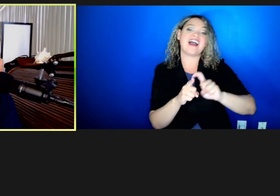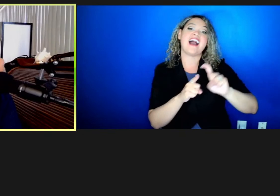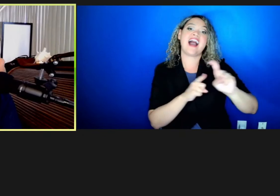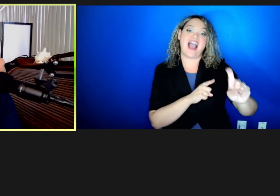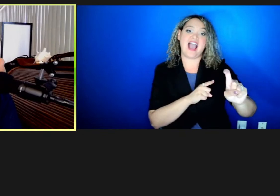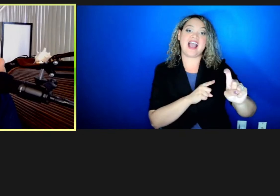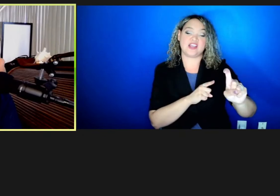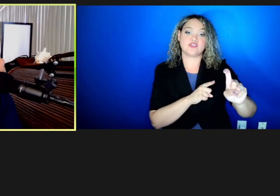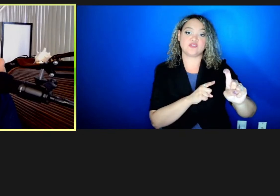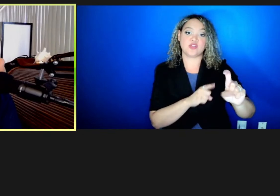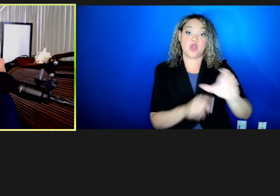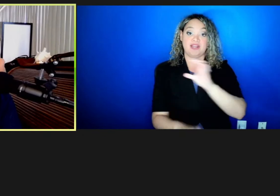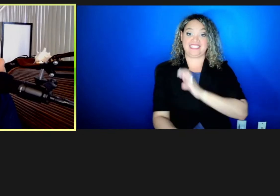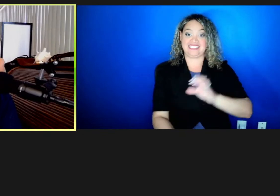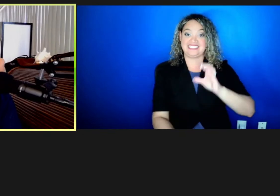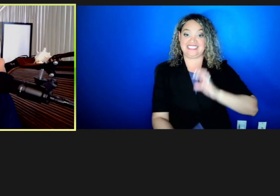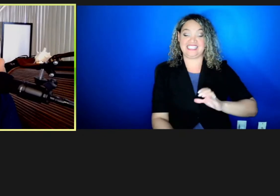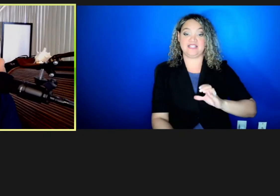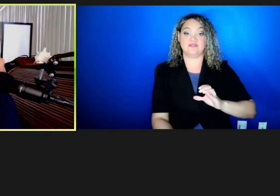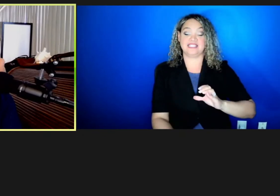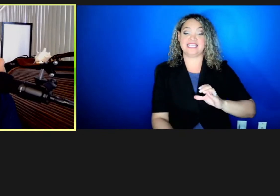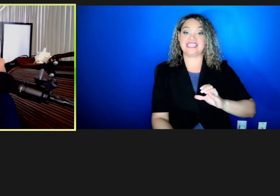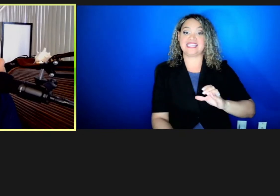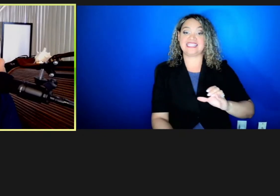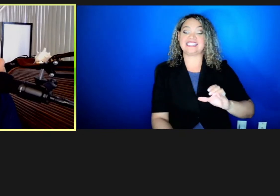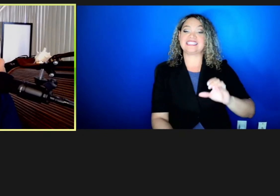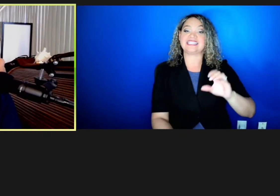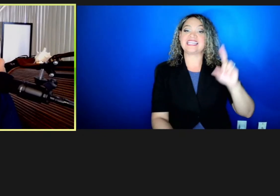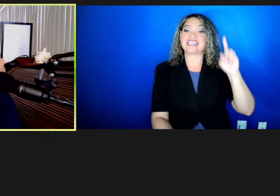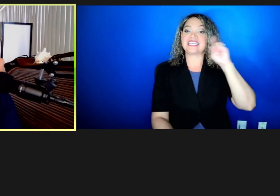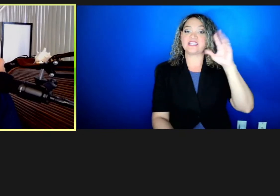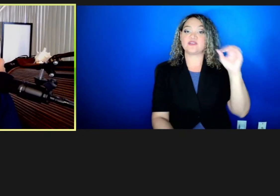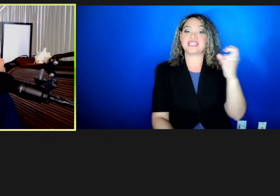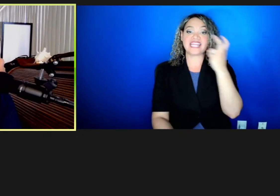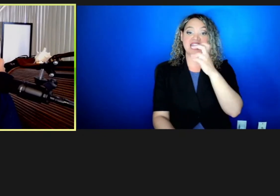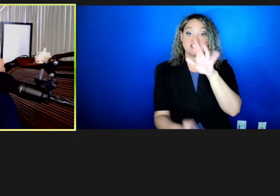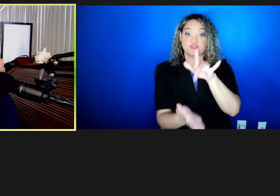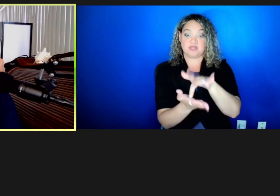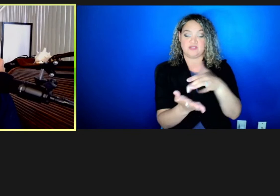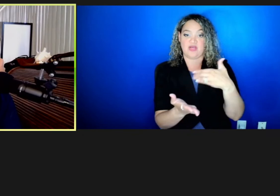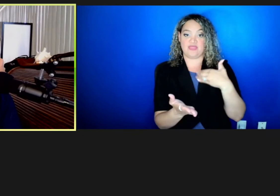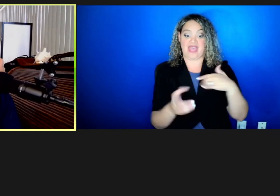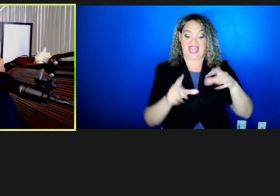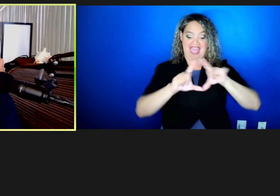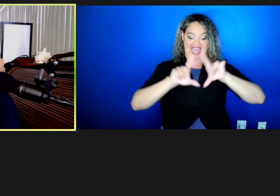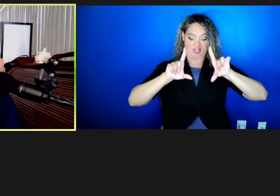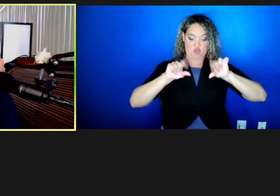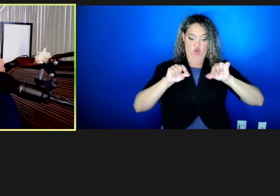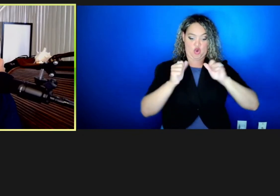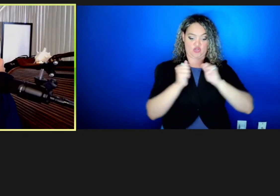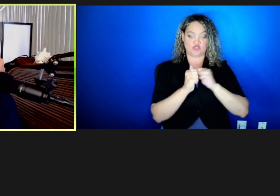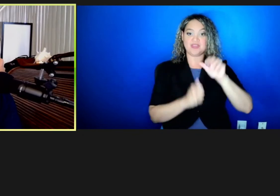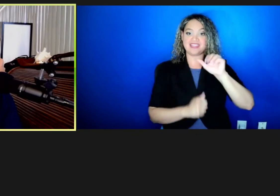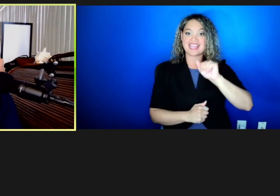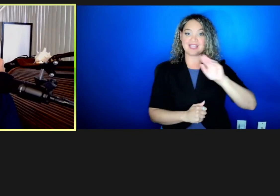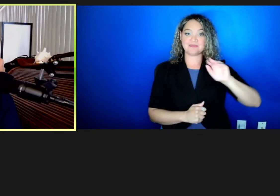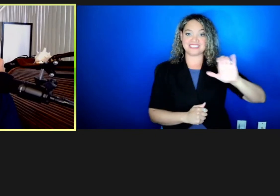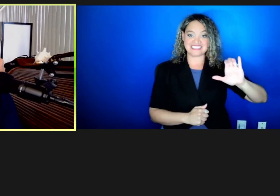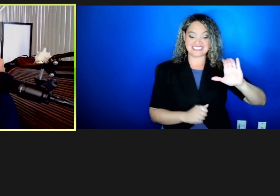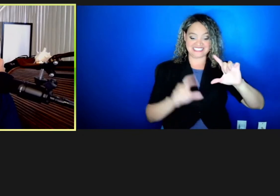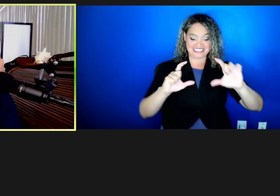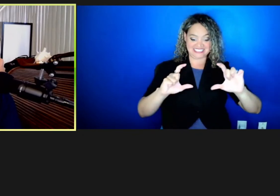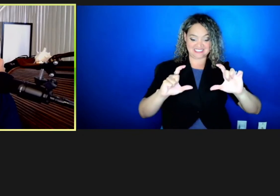Hearing and Speech Center, which had index cards that contained the manual alphabet. On my way